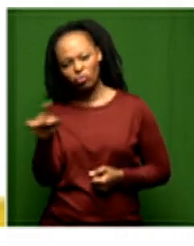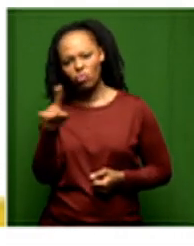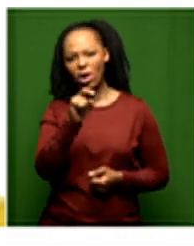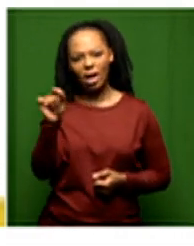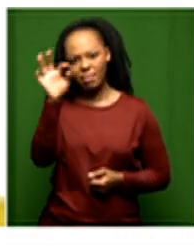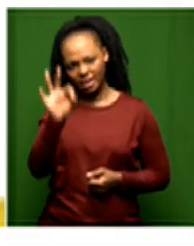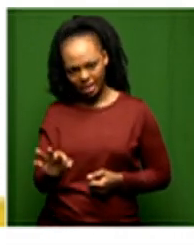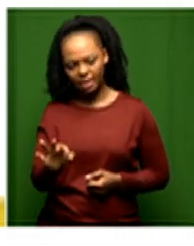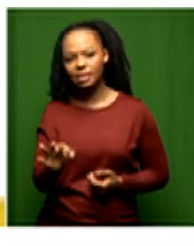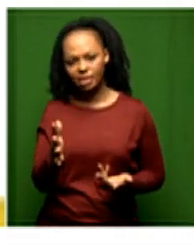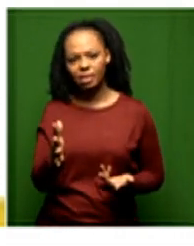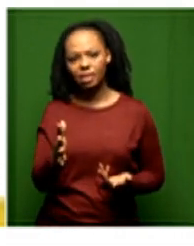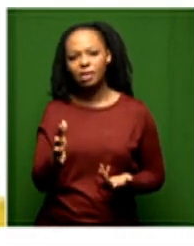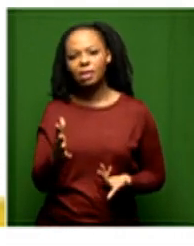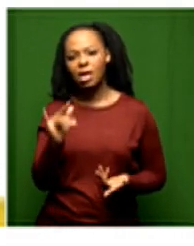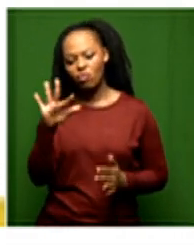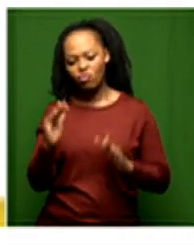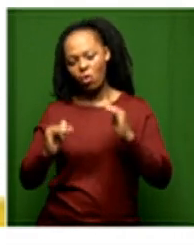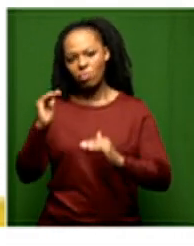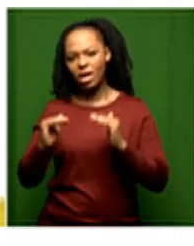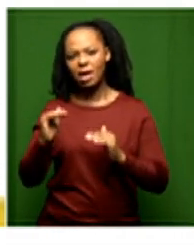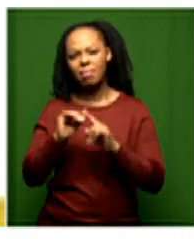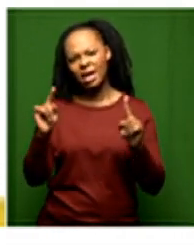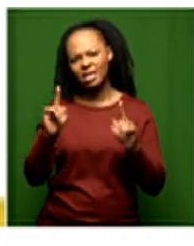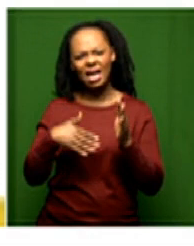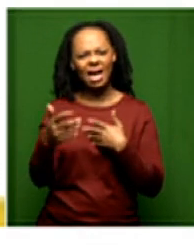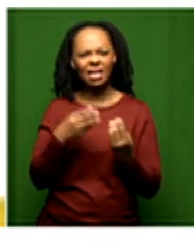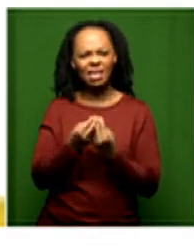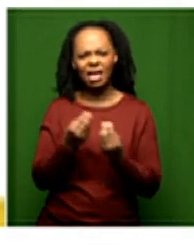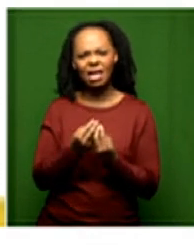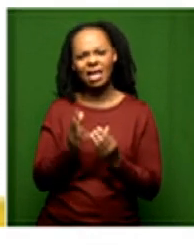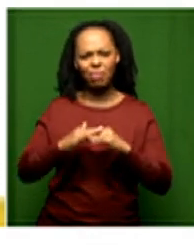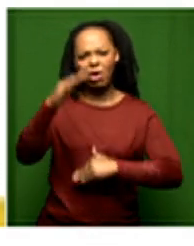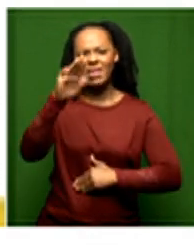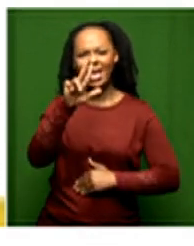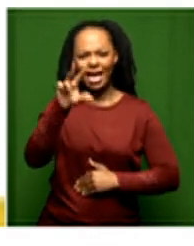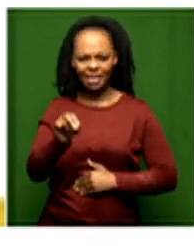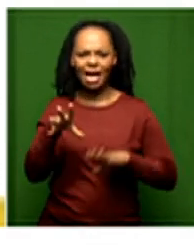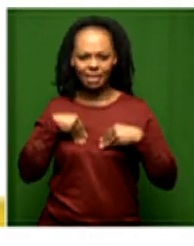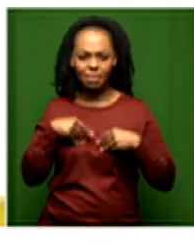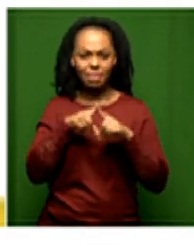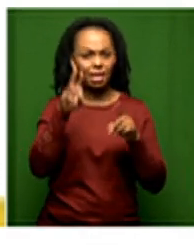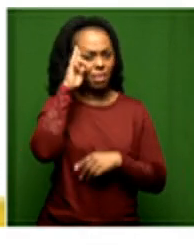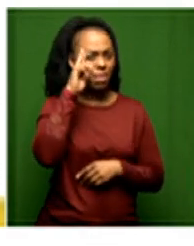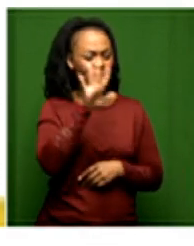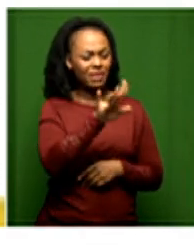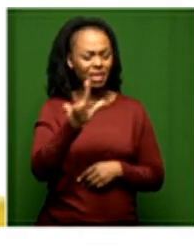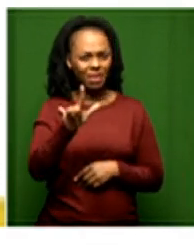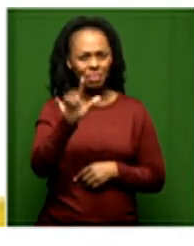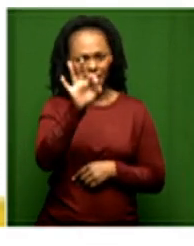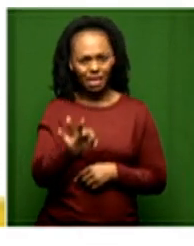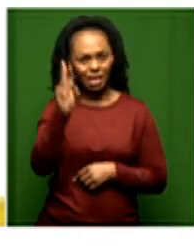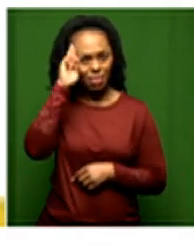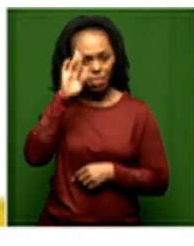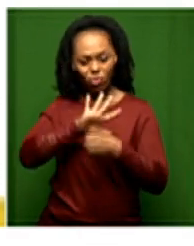above 80 is still acceptable. But 57%, you will remember that in the South African context, the South African